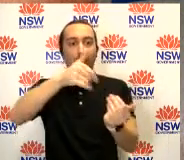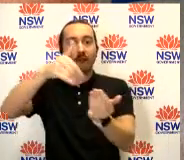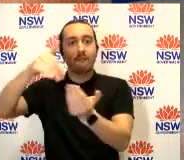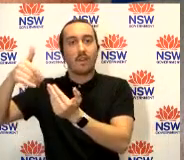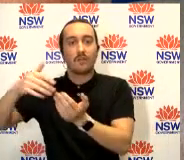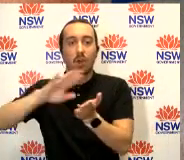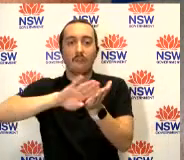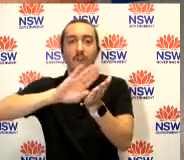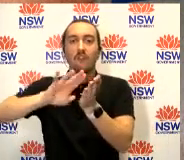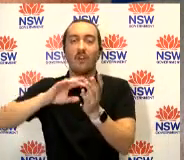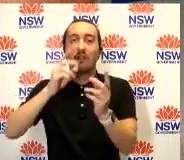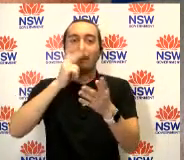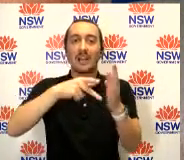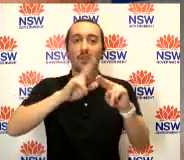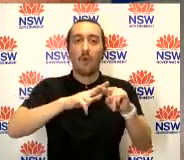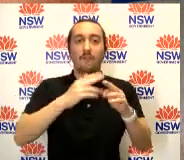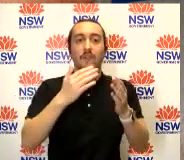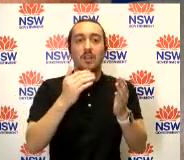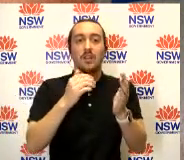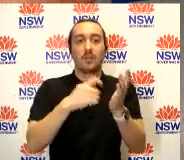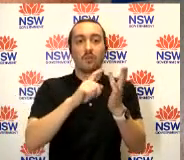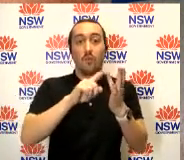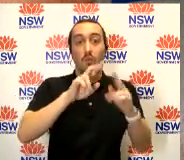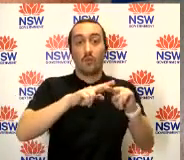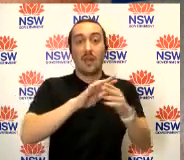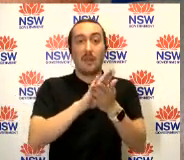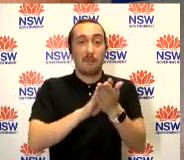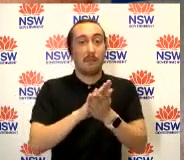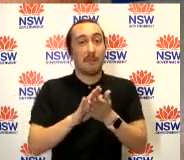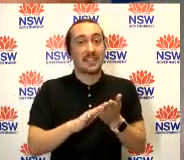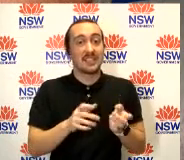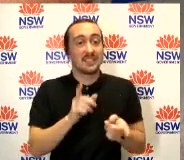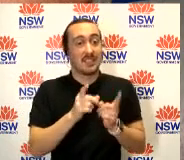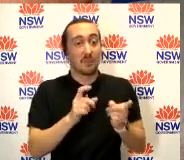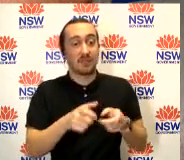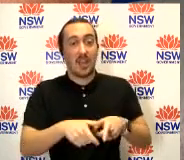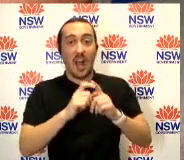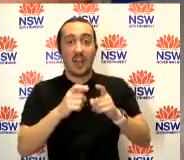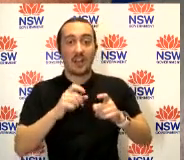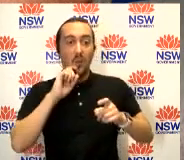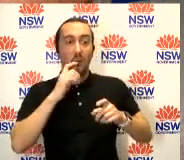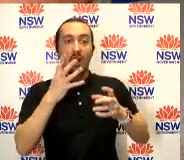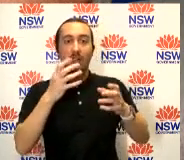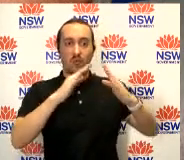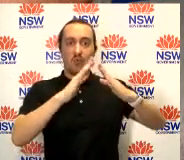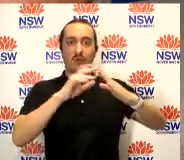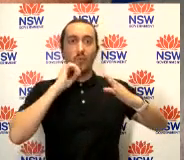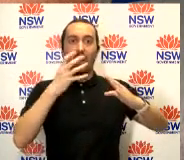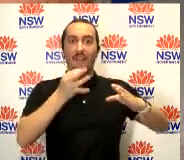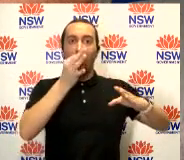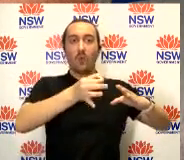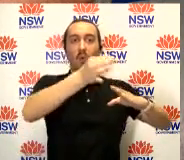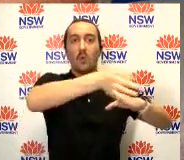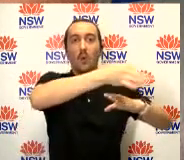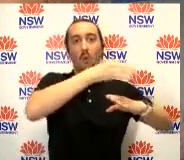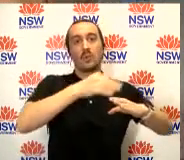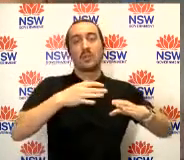full perimeter scaff is probably, in a practicality from a safest point, it's probably the best option.